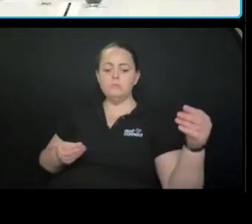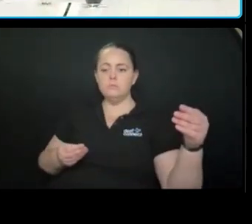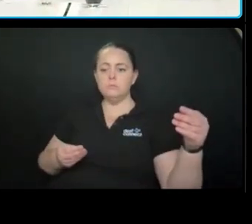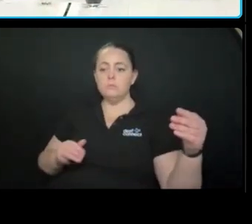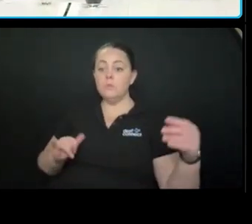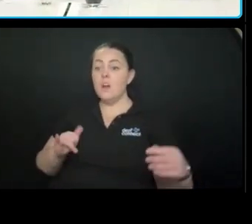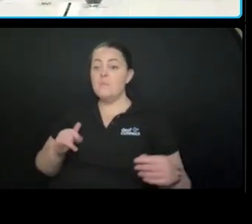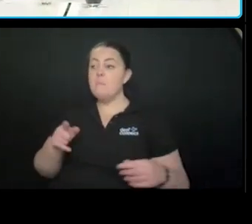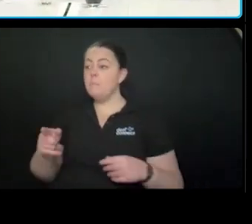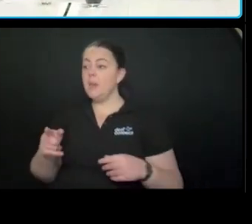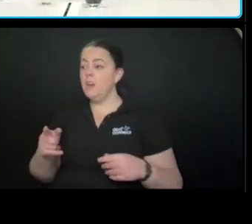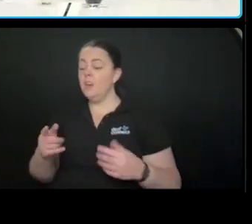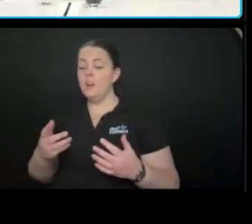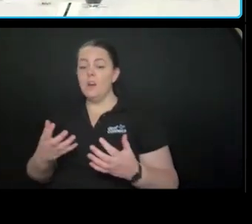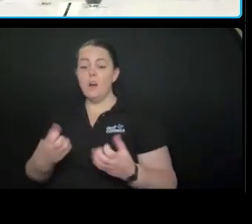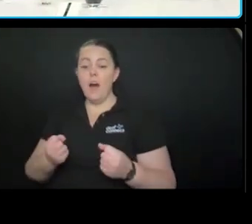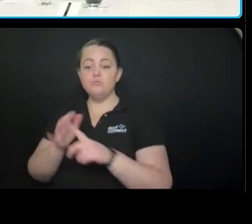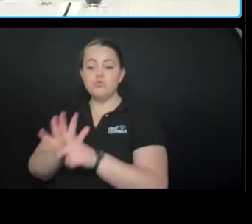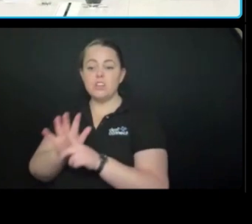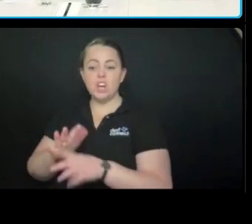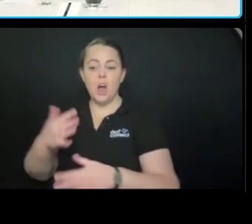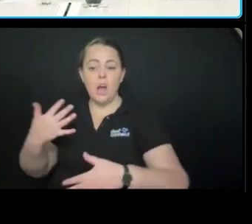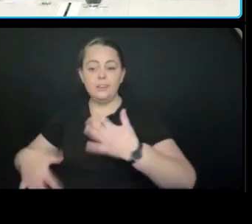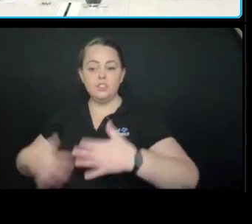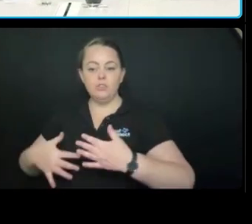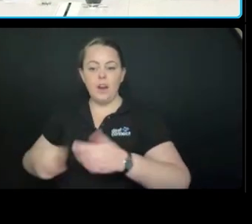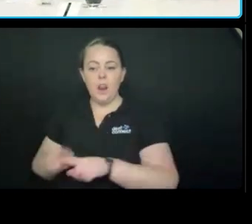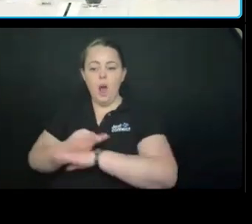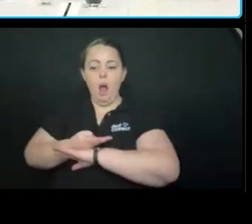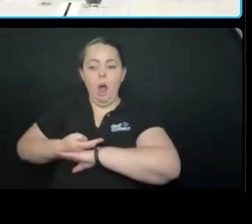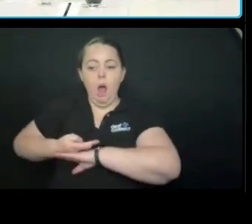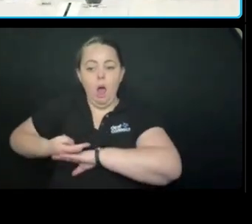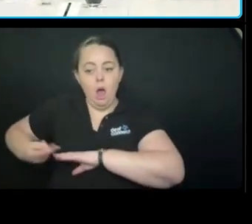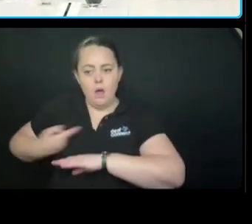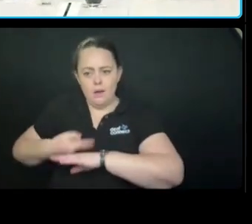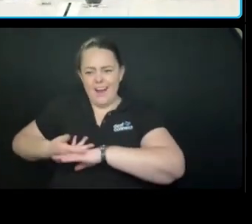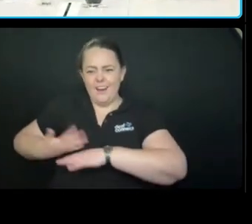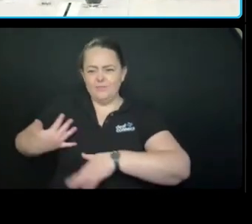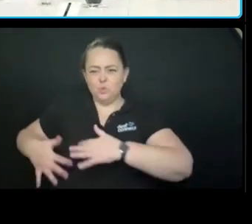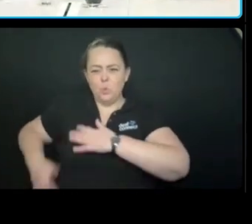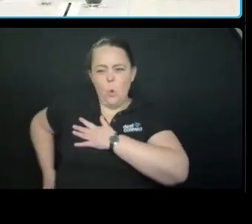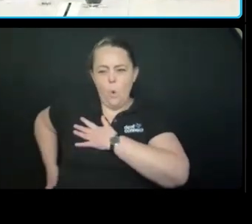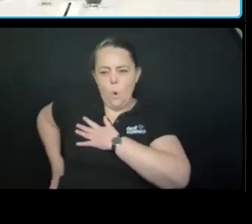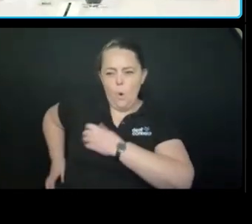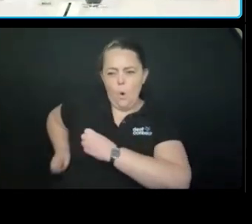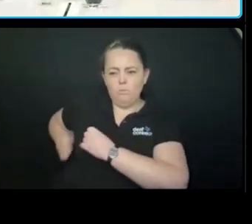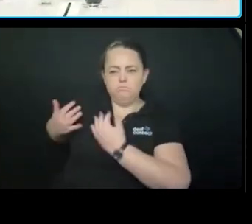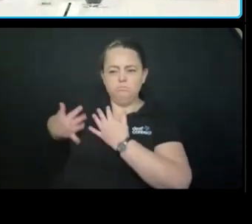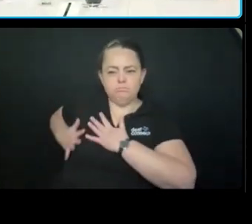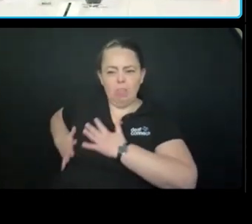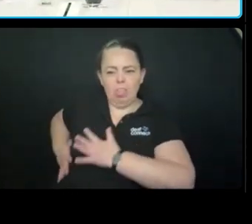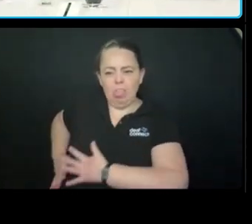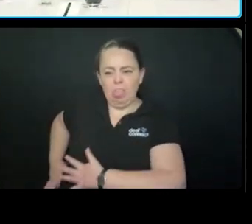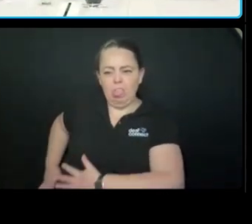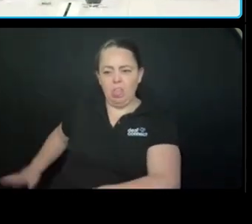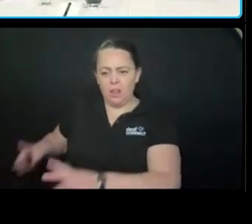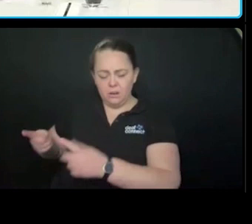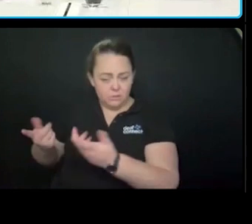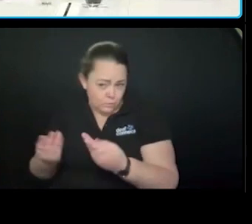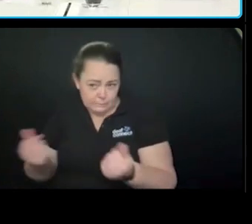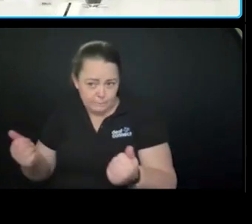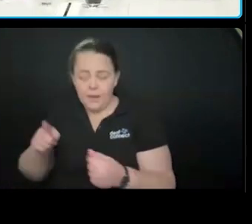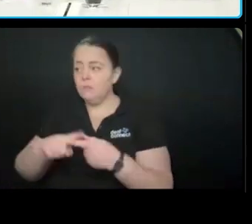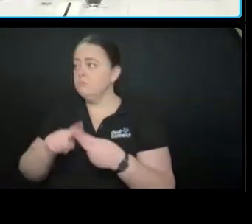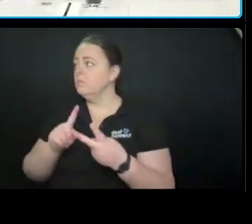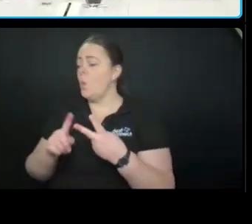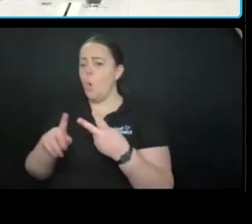unplanned weight loss and unexplained physical restraint when complaints or an incident comes up, to get some plausibility and to understand